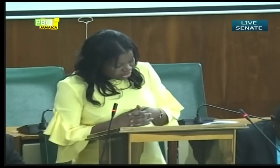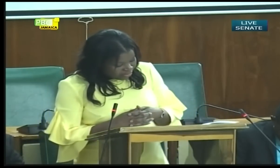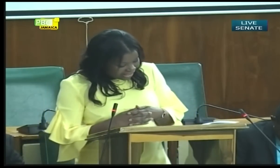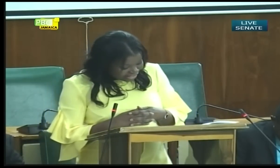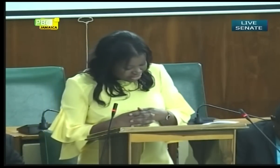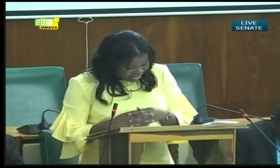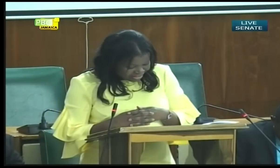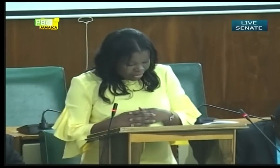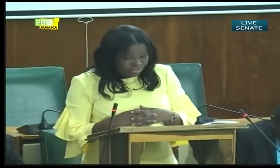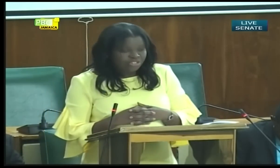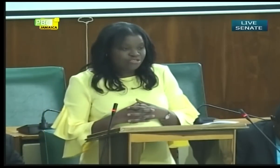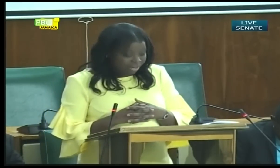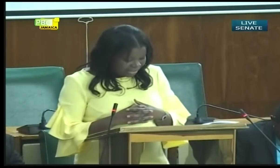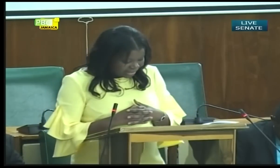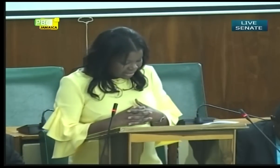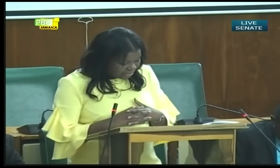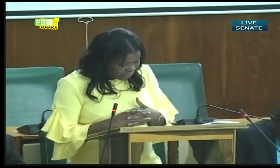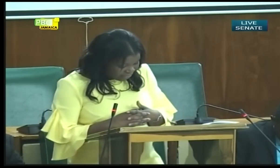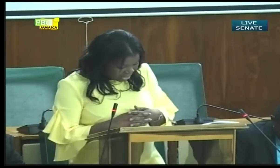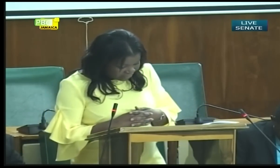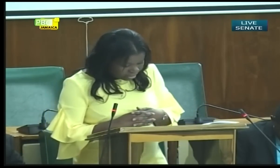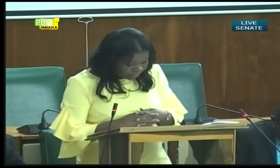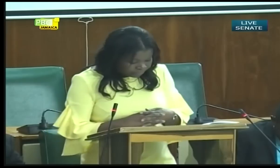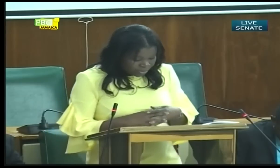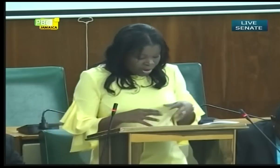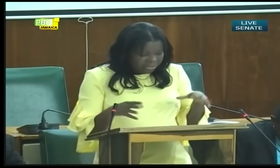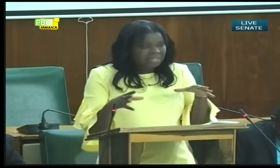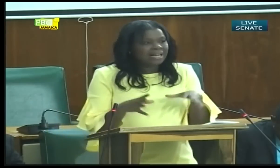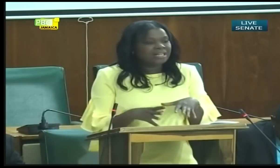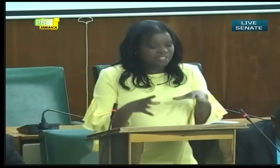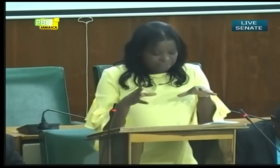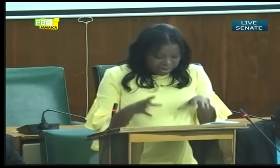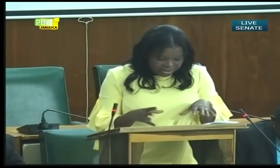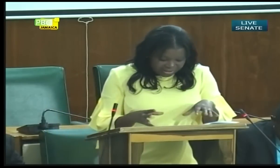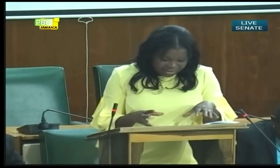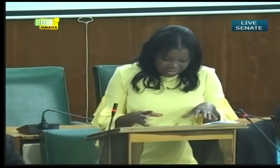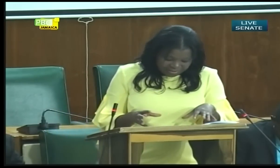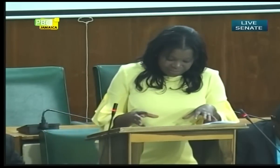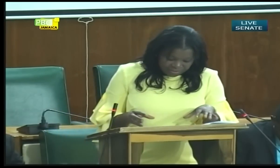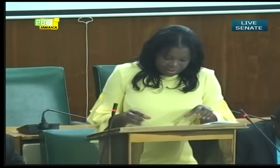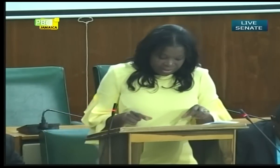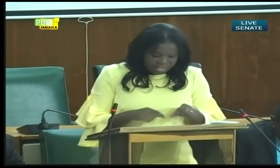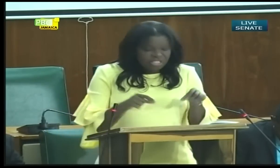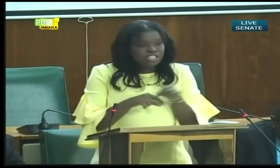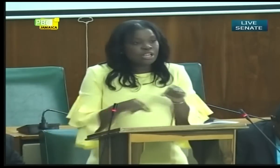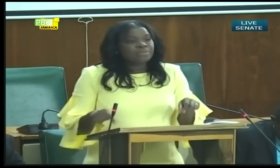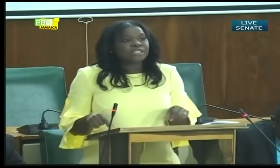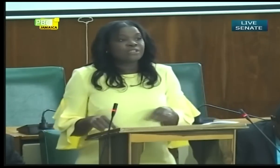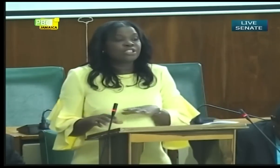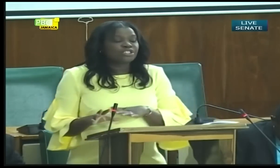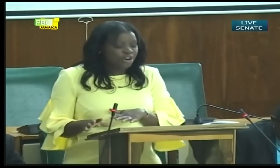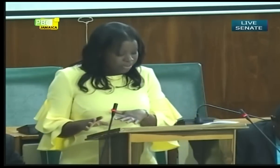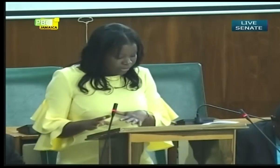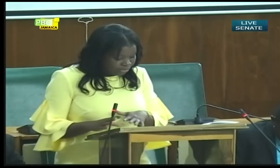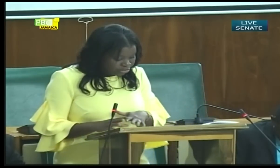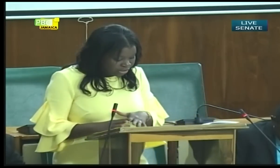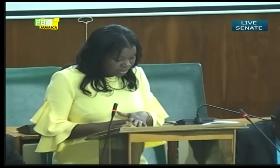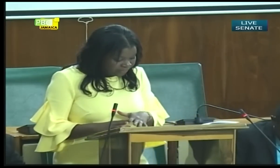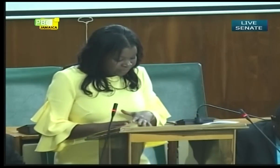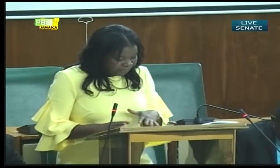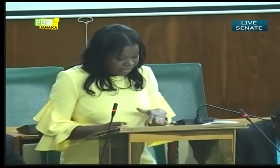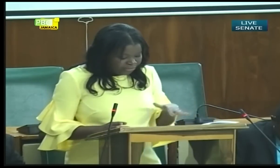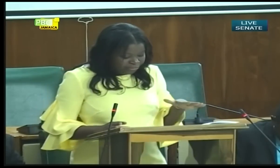trust or an interest under a trust is in favor of a class of persons, then subject to the terms of the